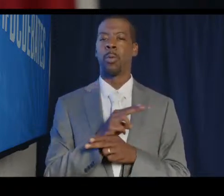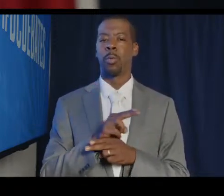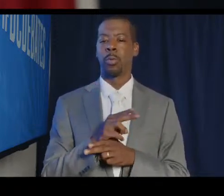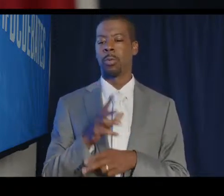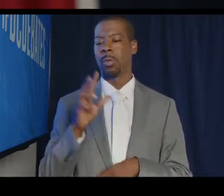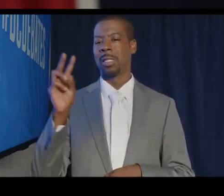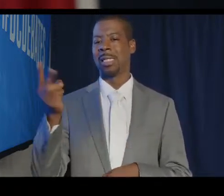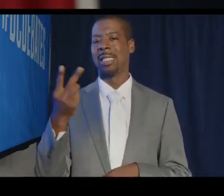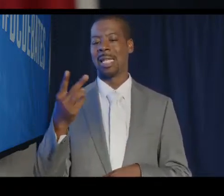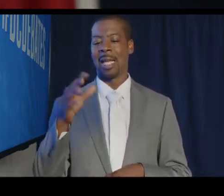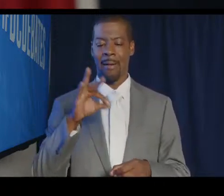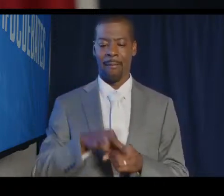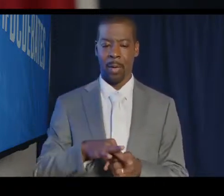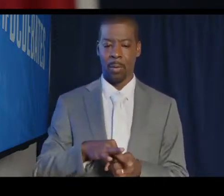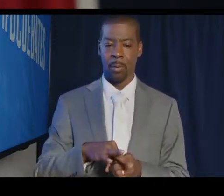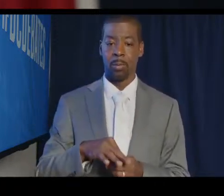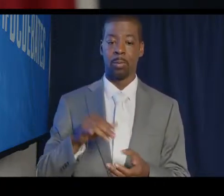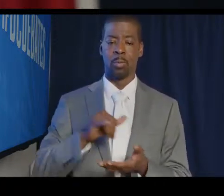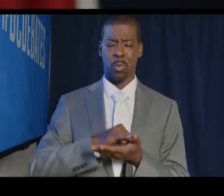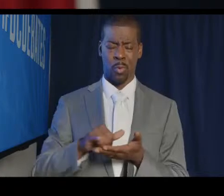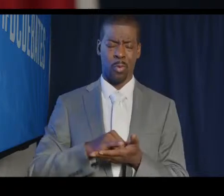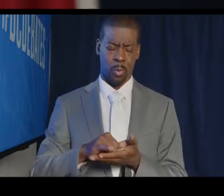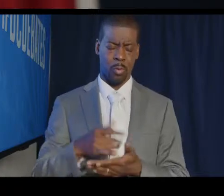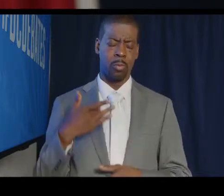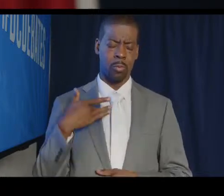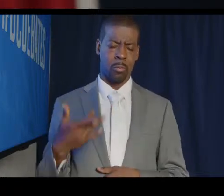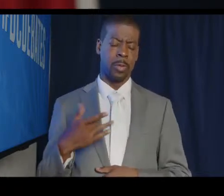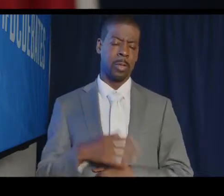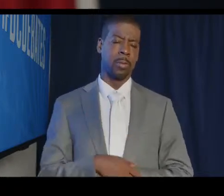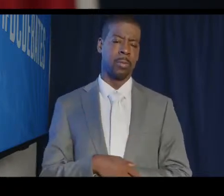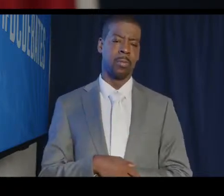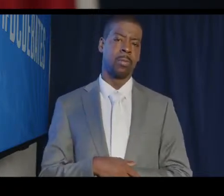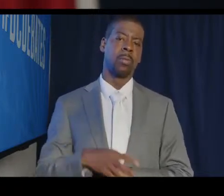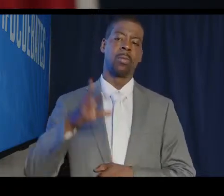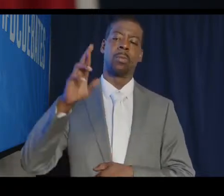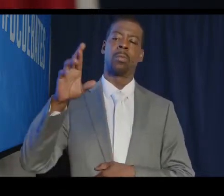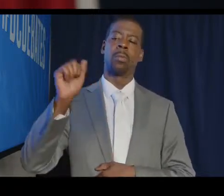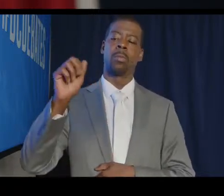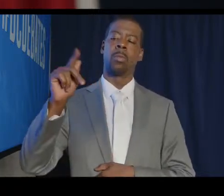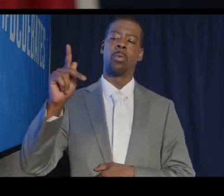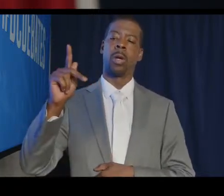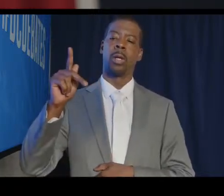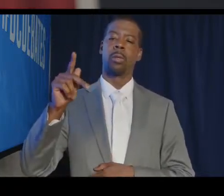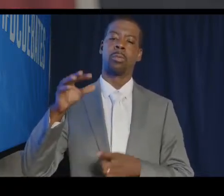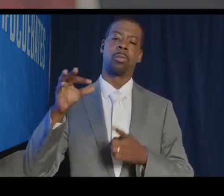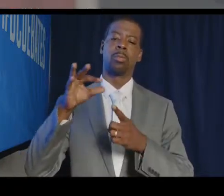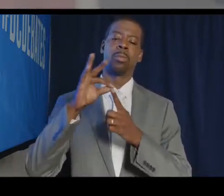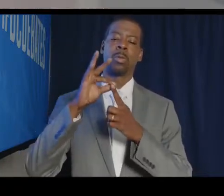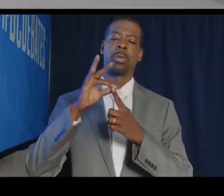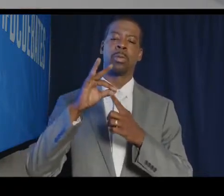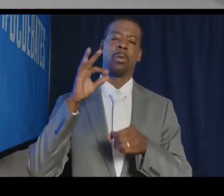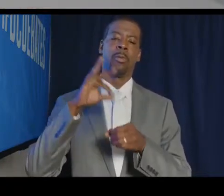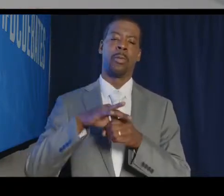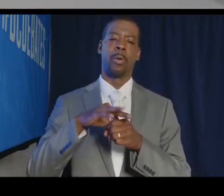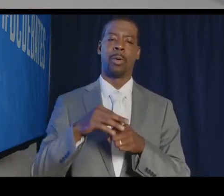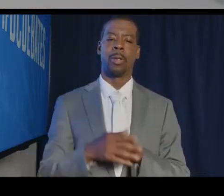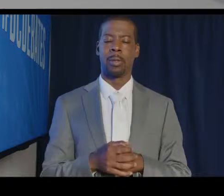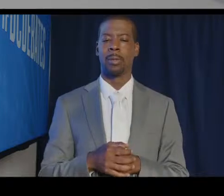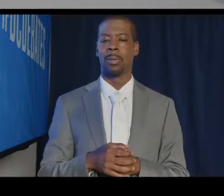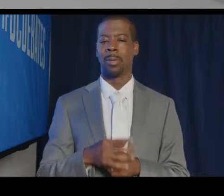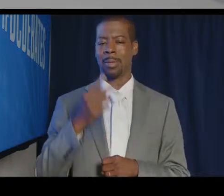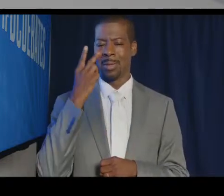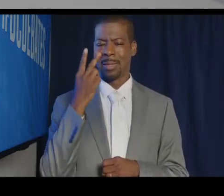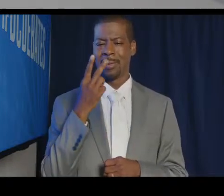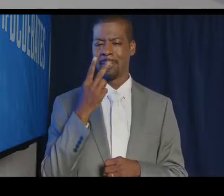vote. New York City is ahead of us on ranked choice voting, and what you see is an economic disparity in the people who use their multiple